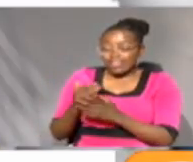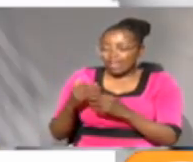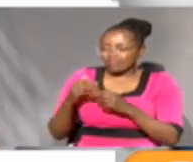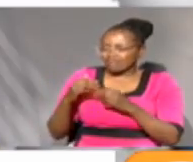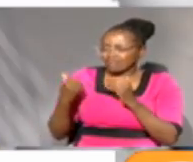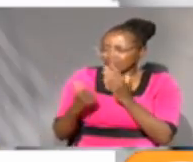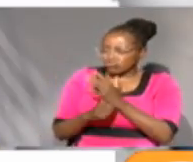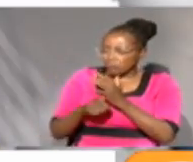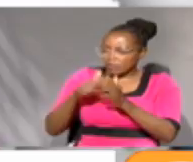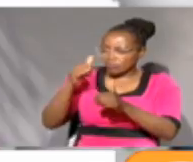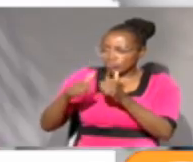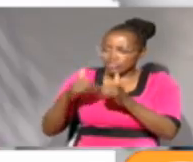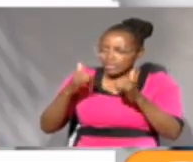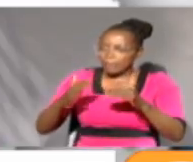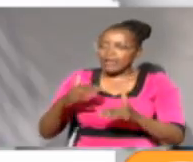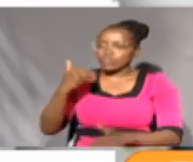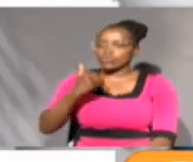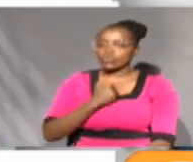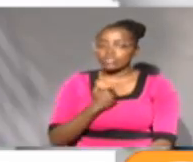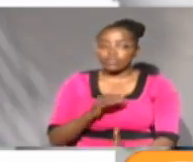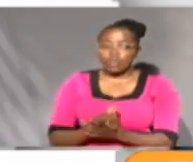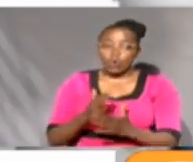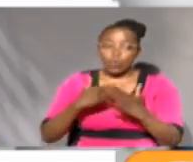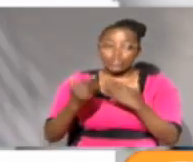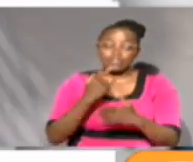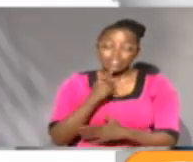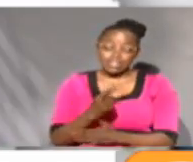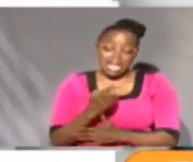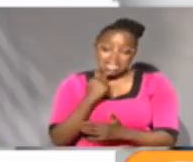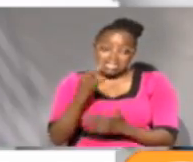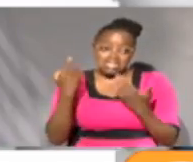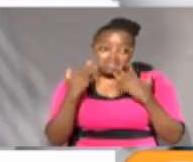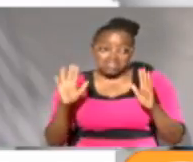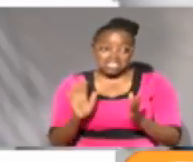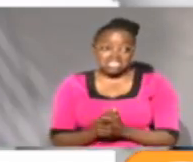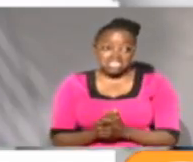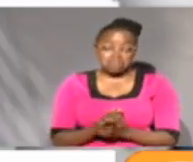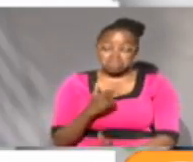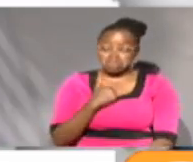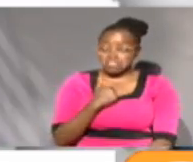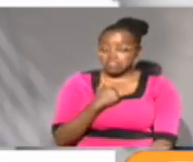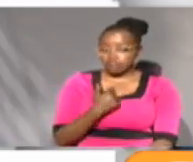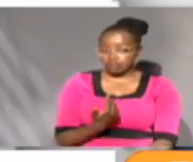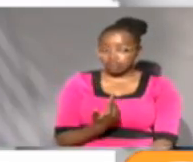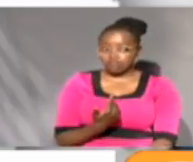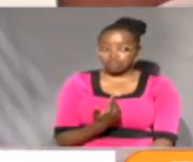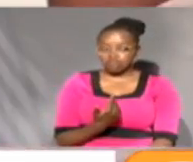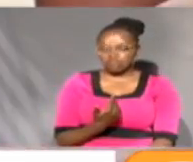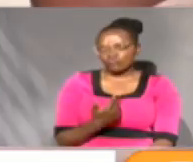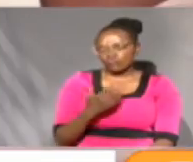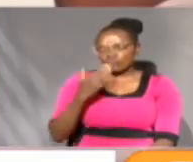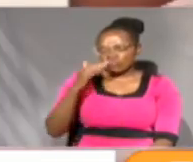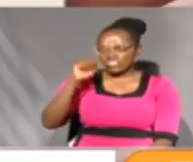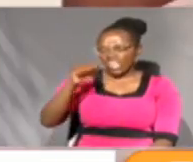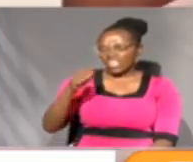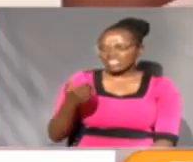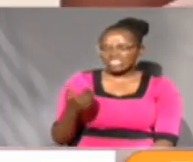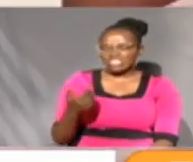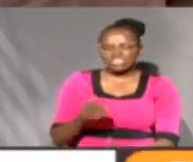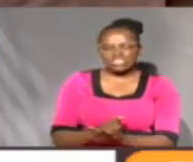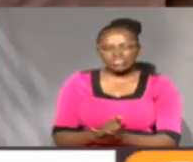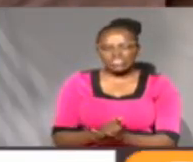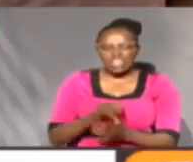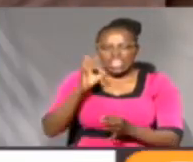face. Okay, whatever I said it. I don't... Of course, yeah, I think